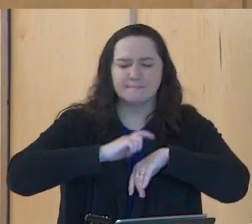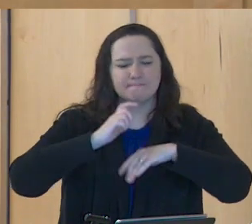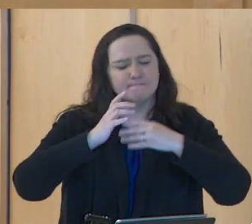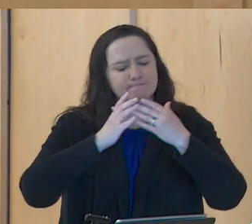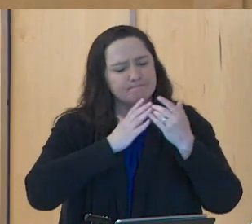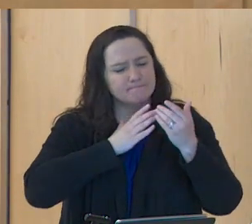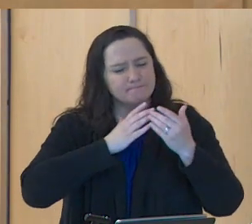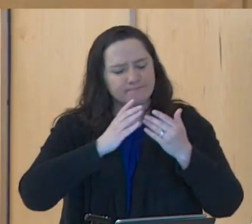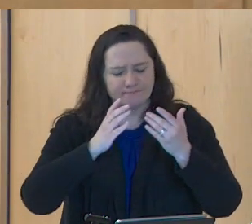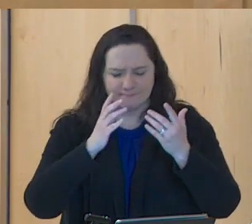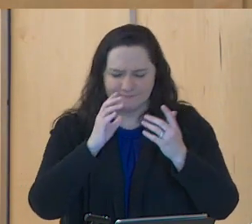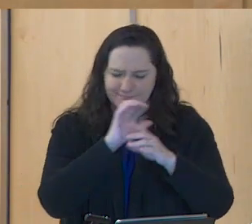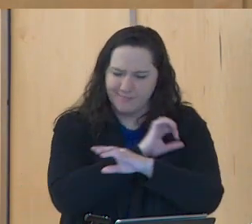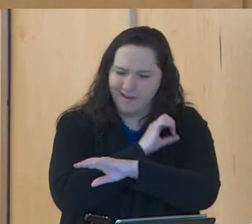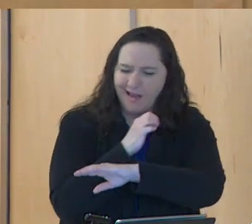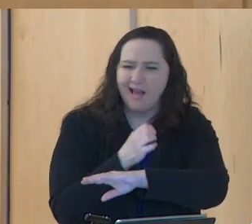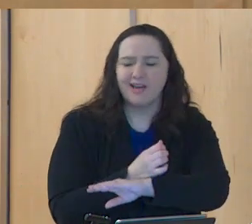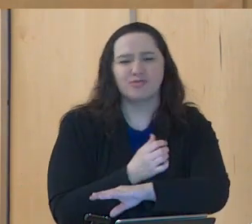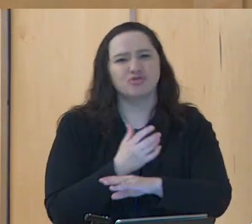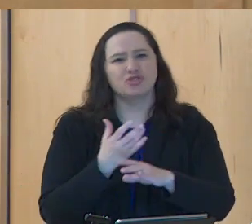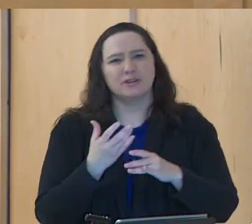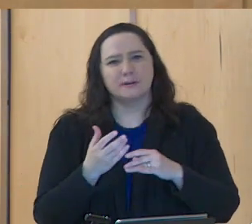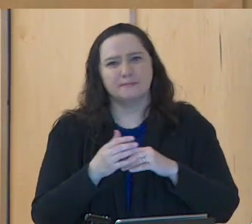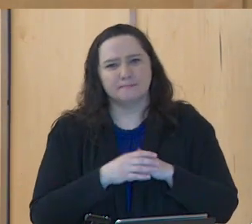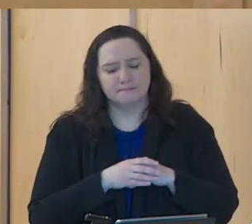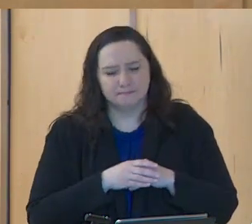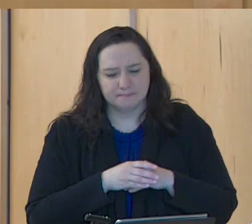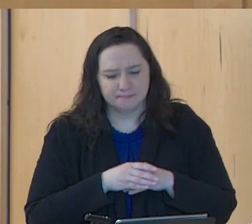the amount of energy that it takes.